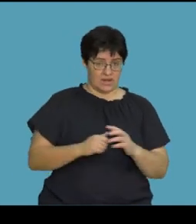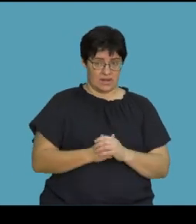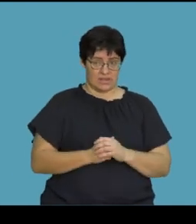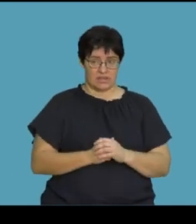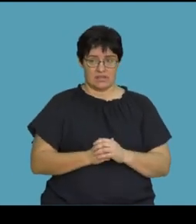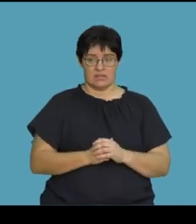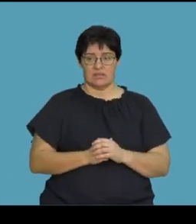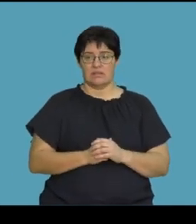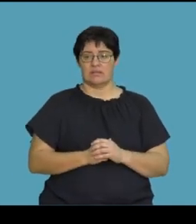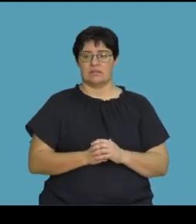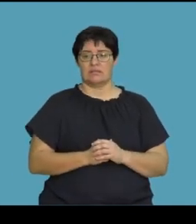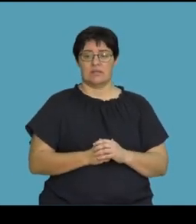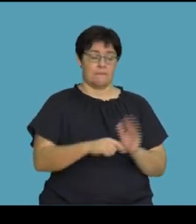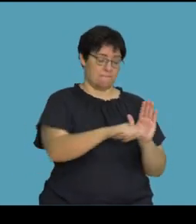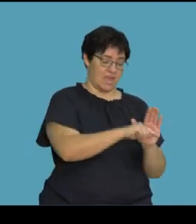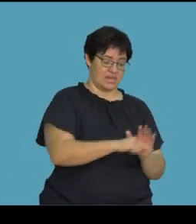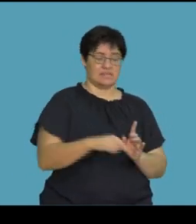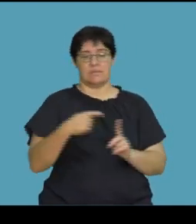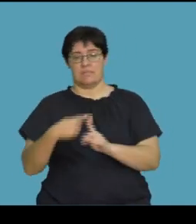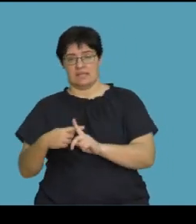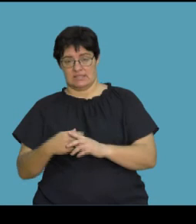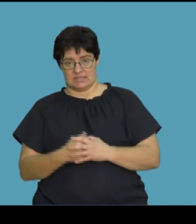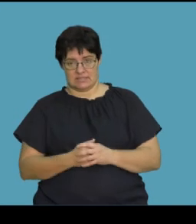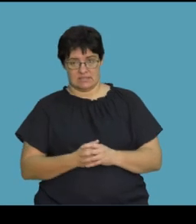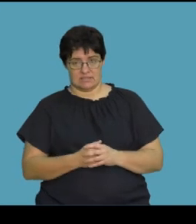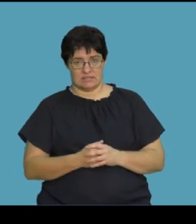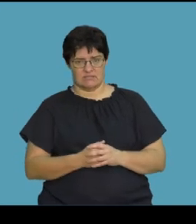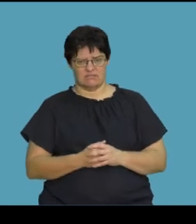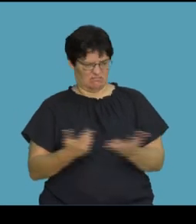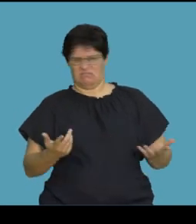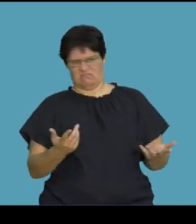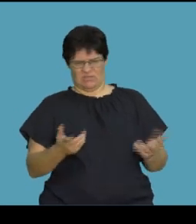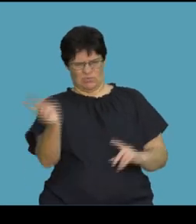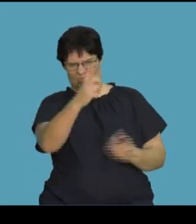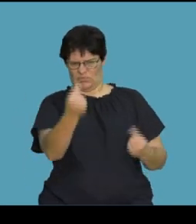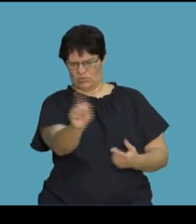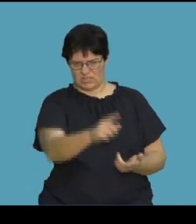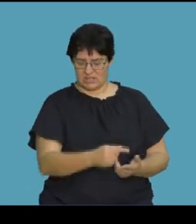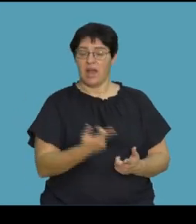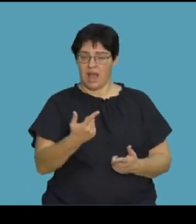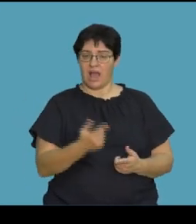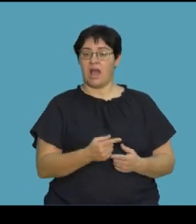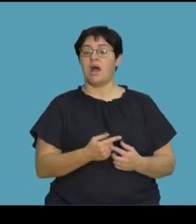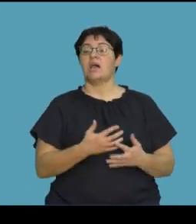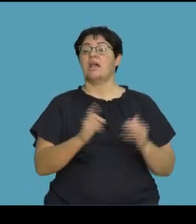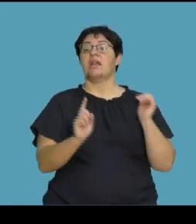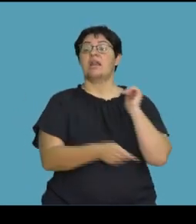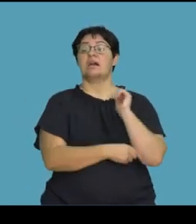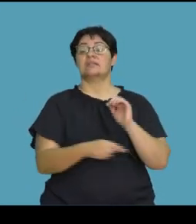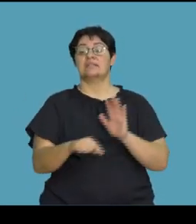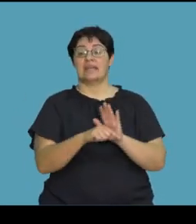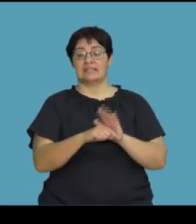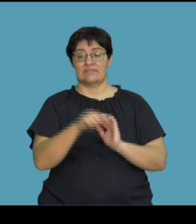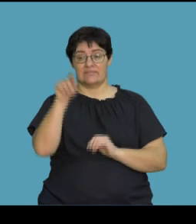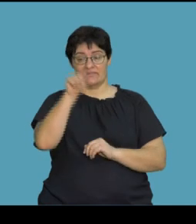there, and that is plus there, and that is minus there. Let me repeat what I just said. Last term is negative, it